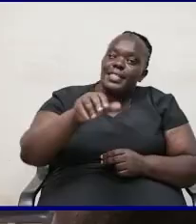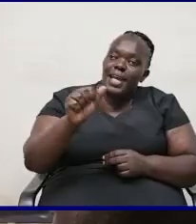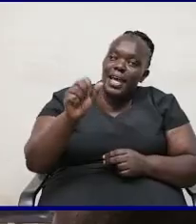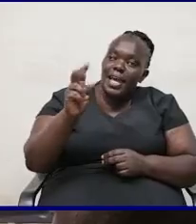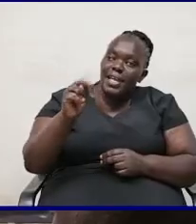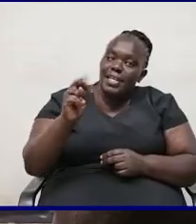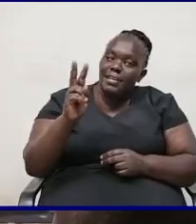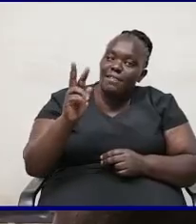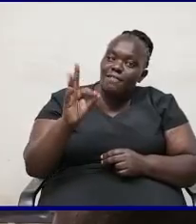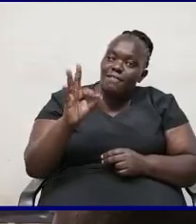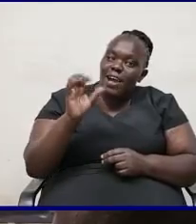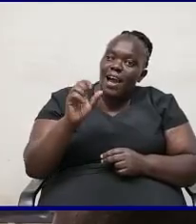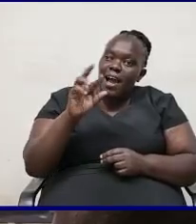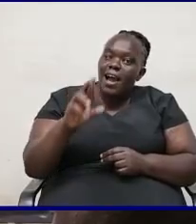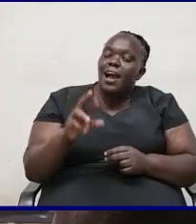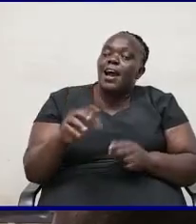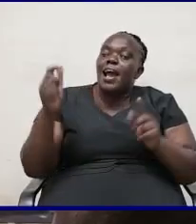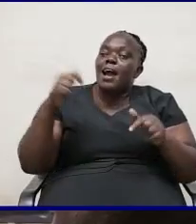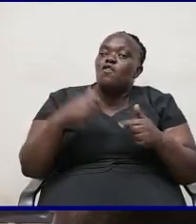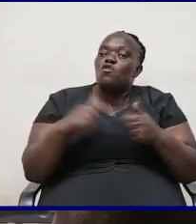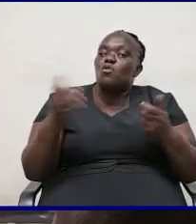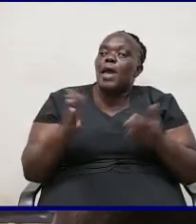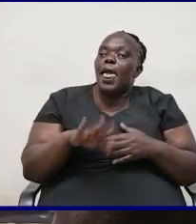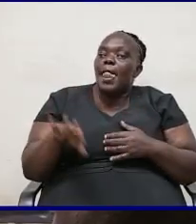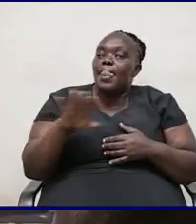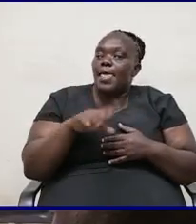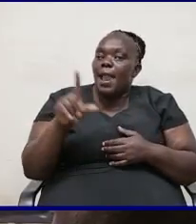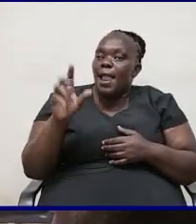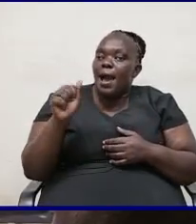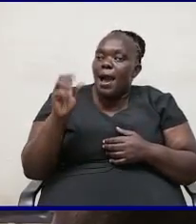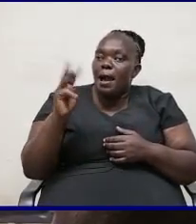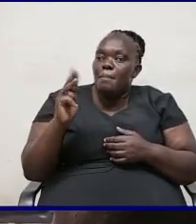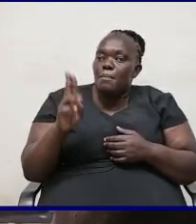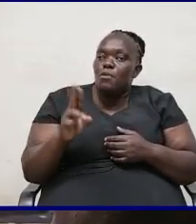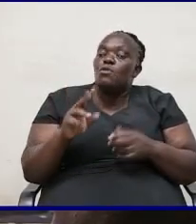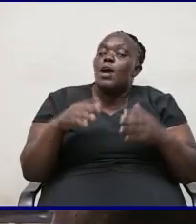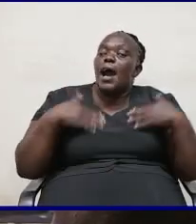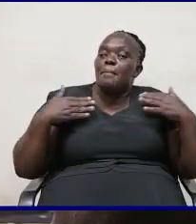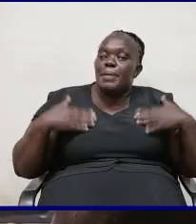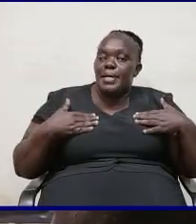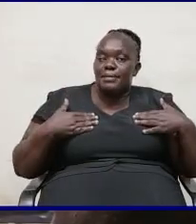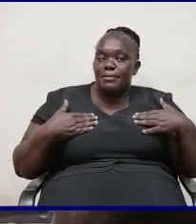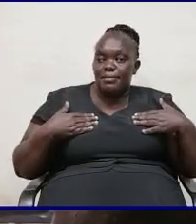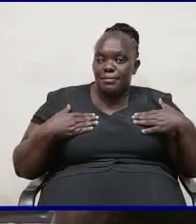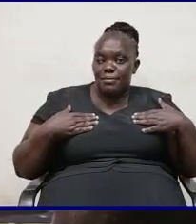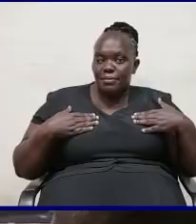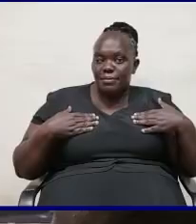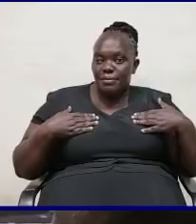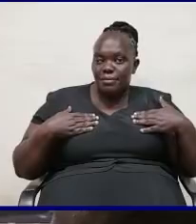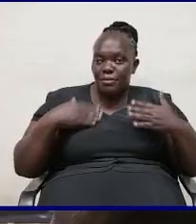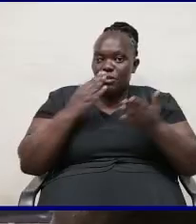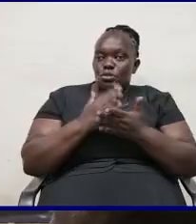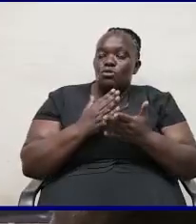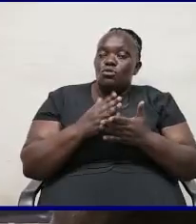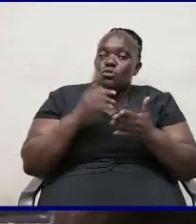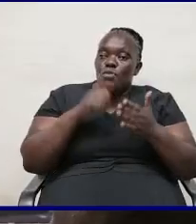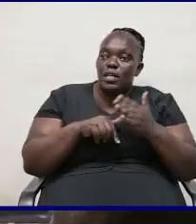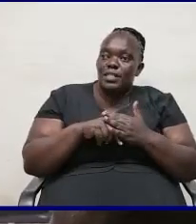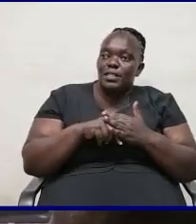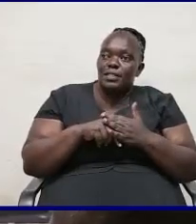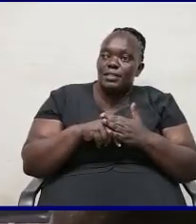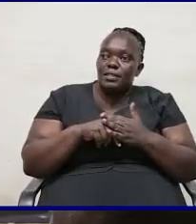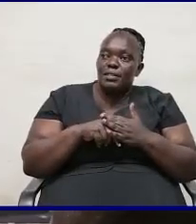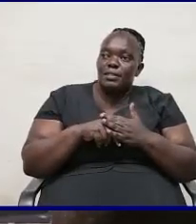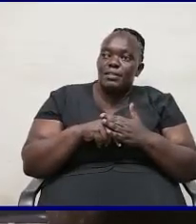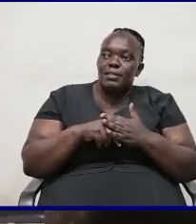Jennifer Waridi. I come from Lamu, and I'm so glad that the PS you've clarified the issue that